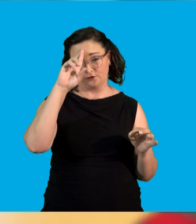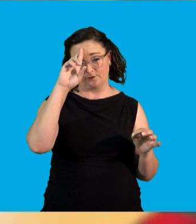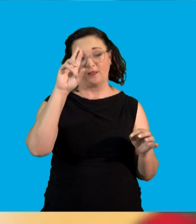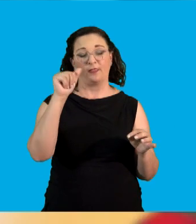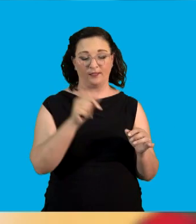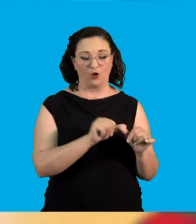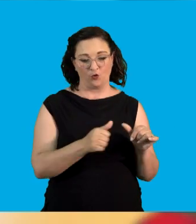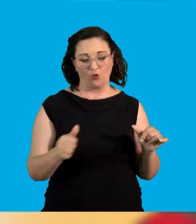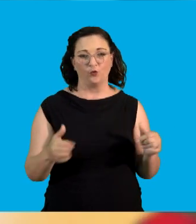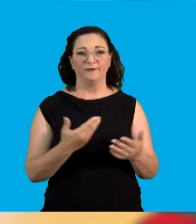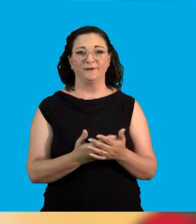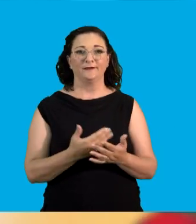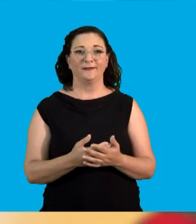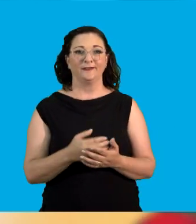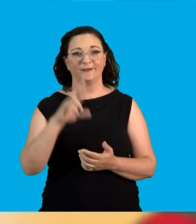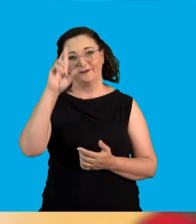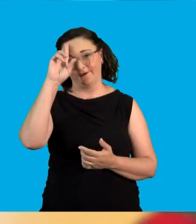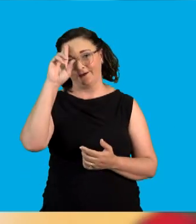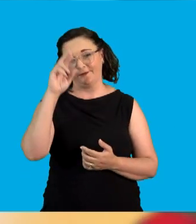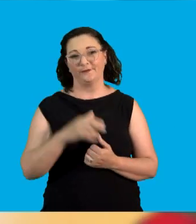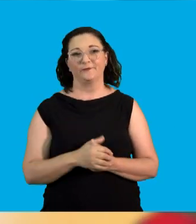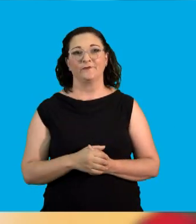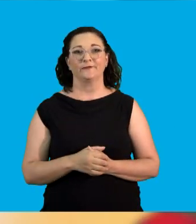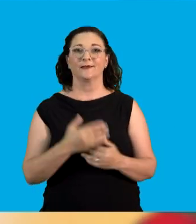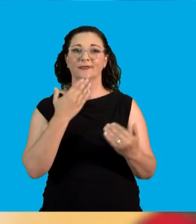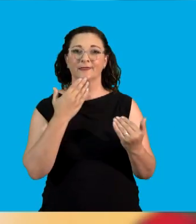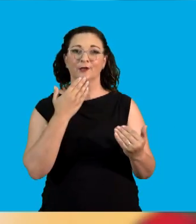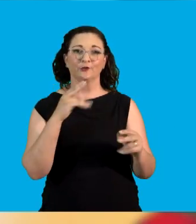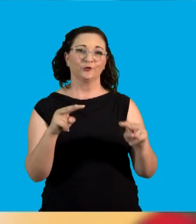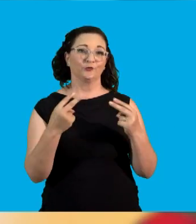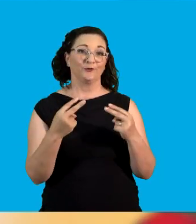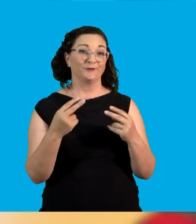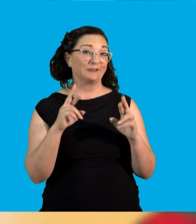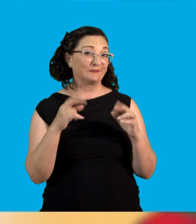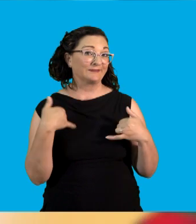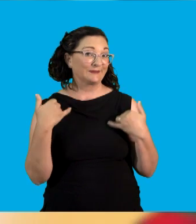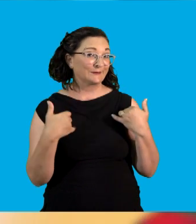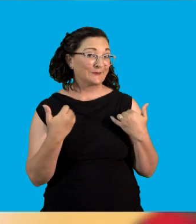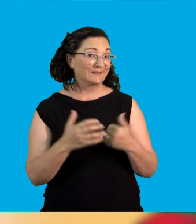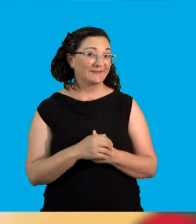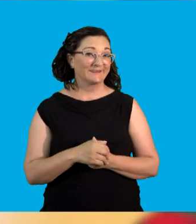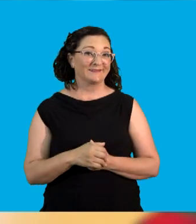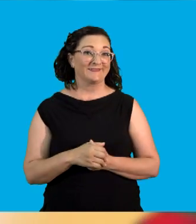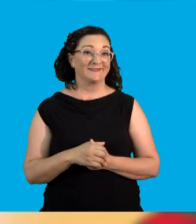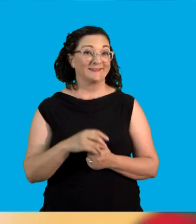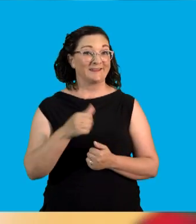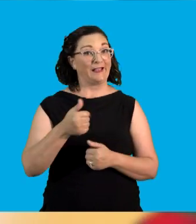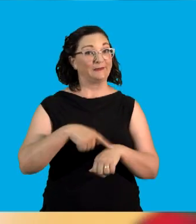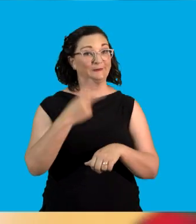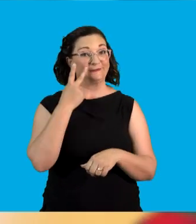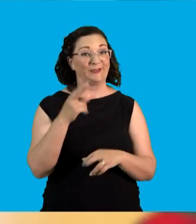going to help you remember the order of the planets from the sun. Thank you so much for tuning in. I hope you enjoyed